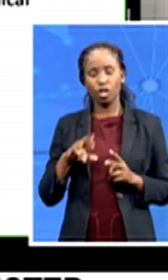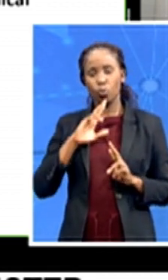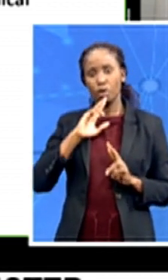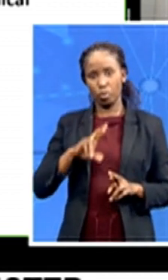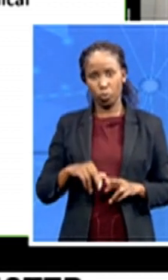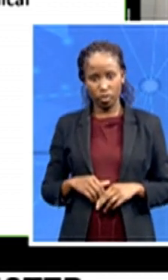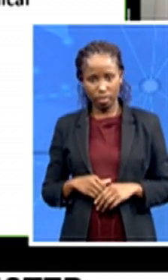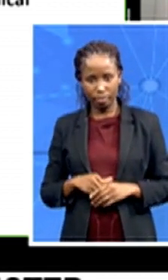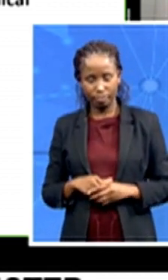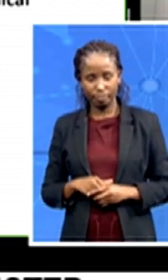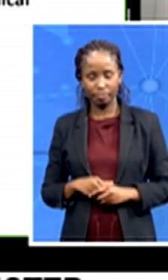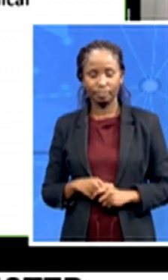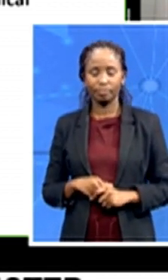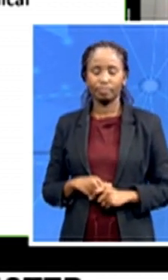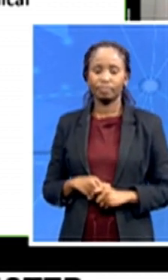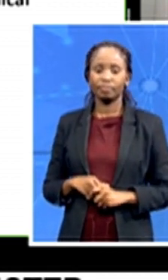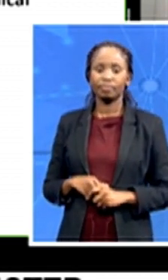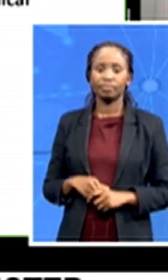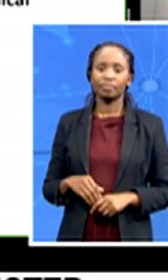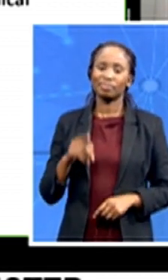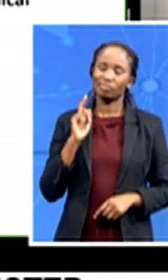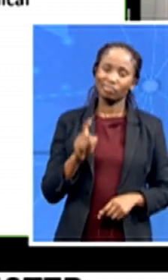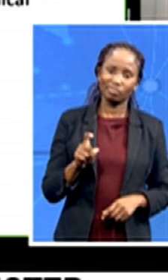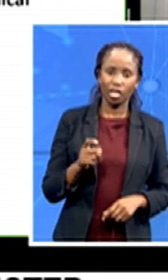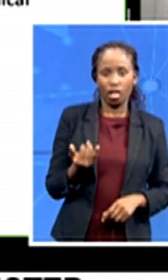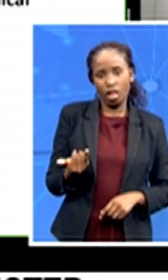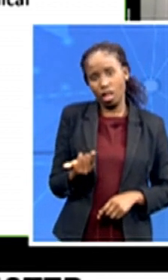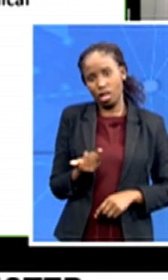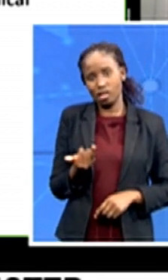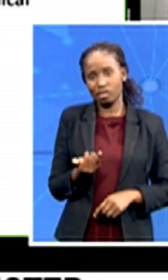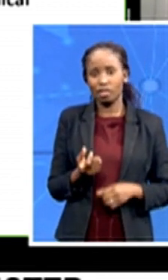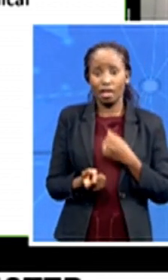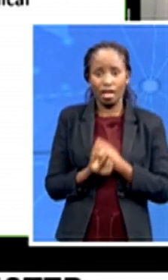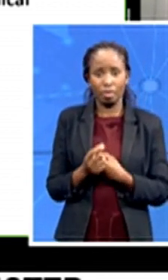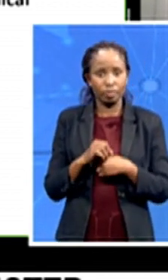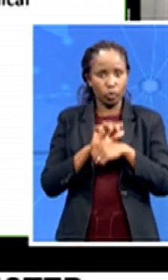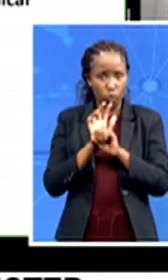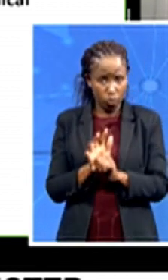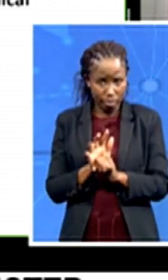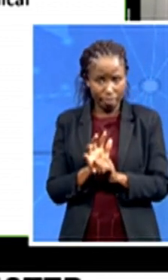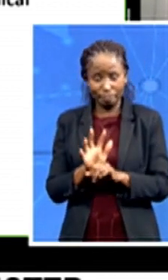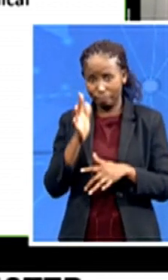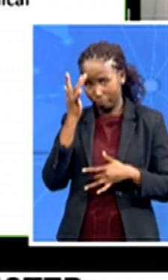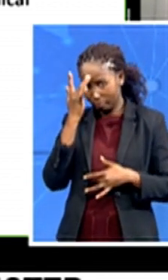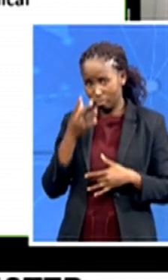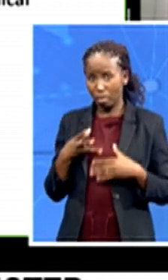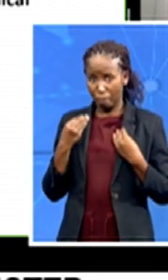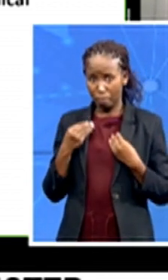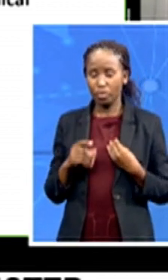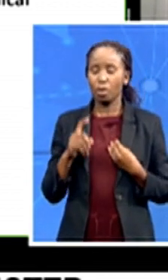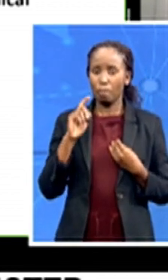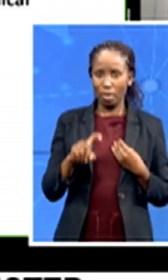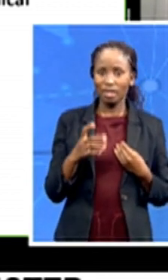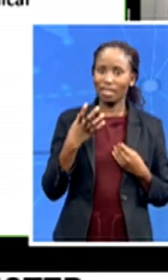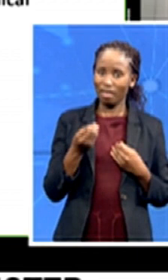In the case, say, of a COVID-19 case, there would be a laboratory report showing evidence that the